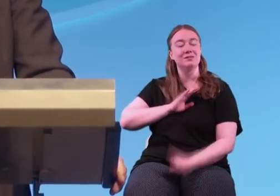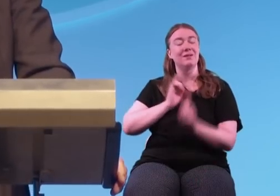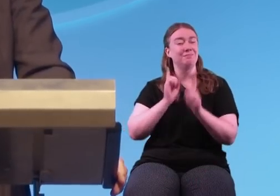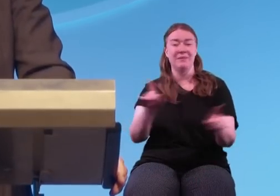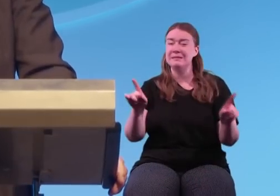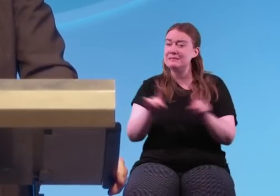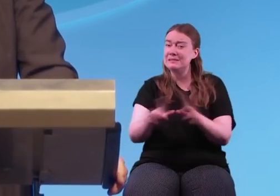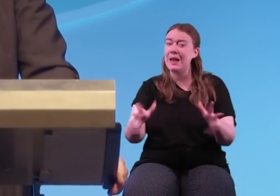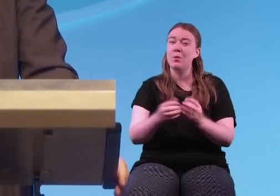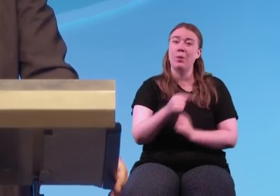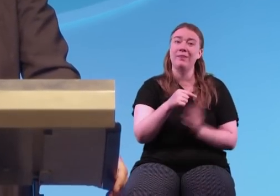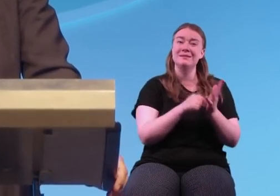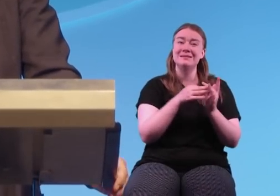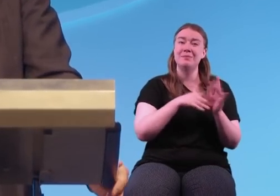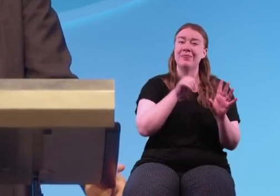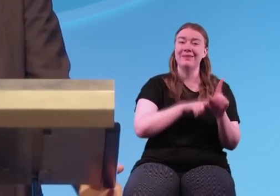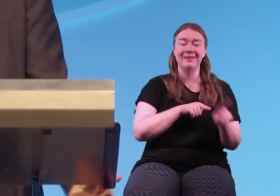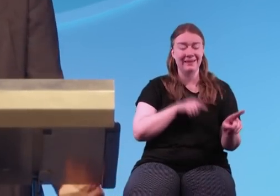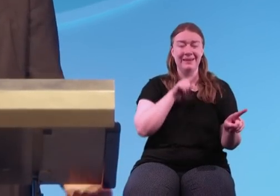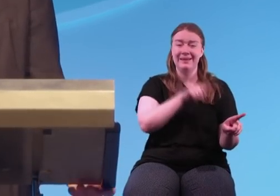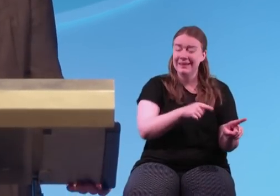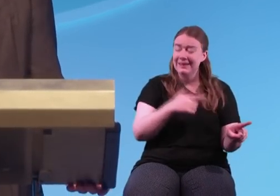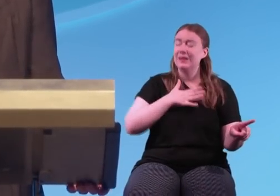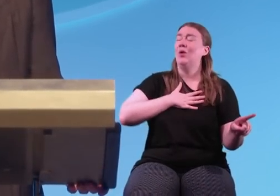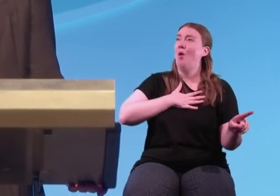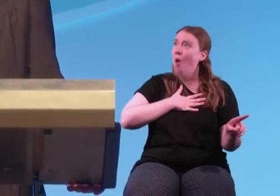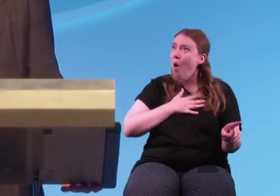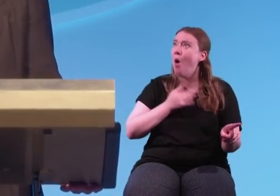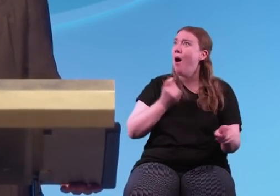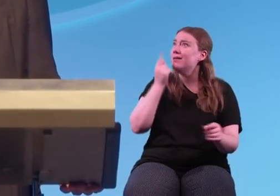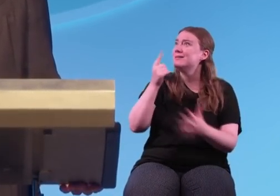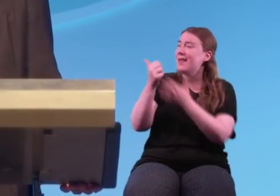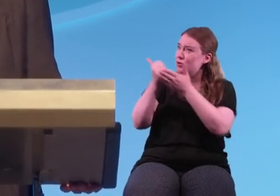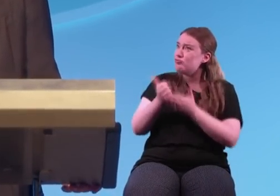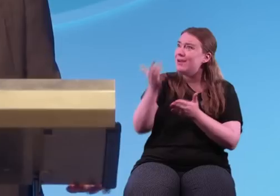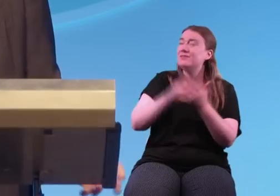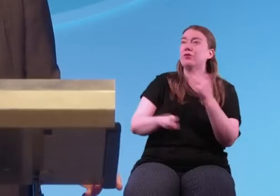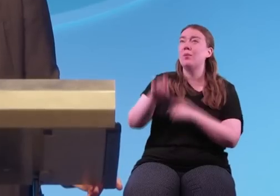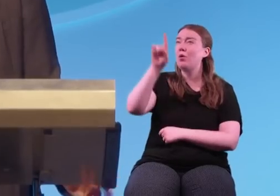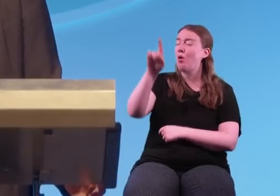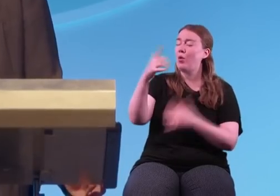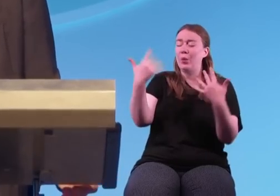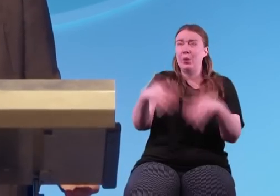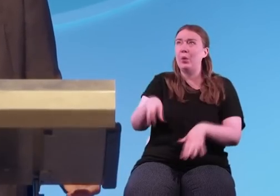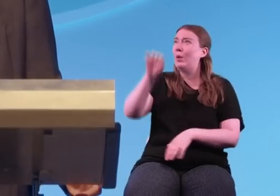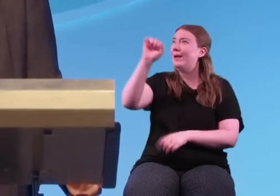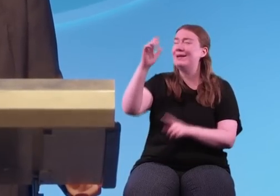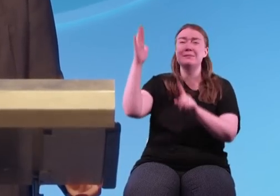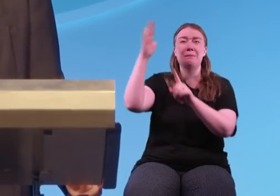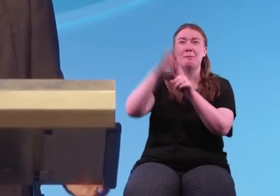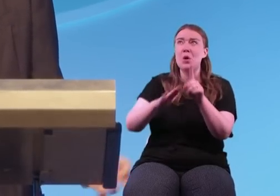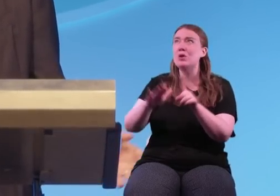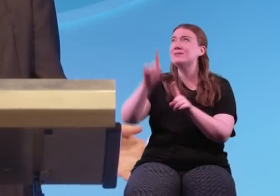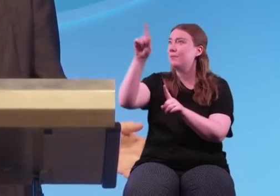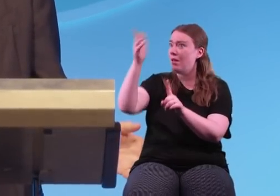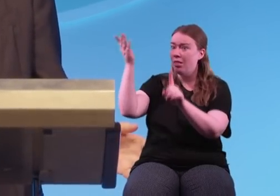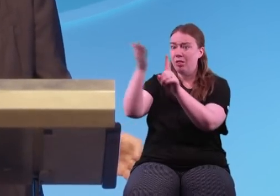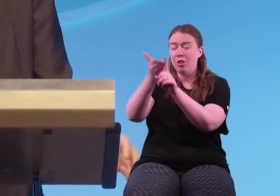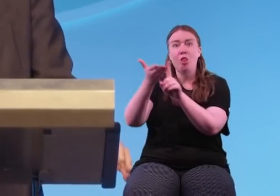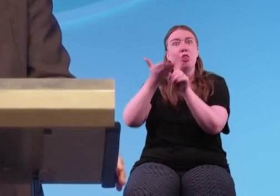God. He had marveled at God's mercy shown to Paul and also shown to him. And